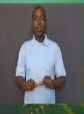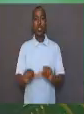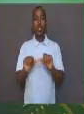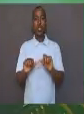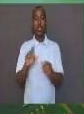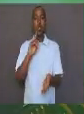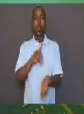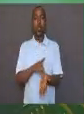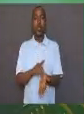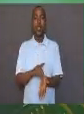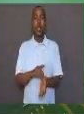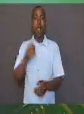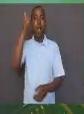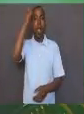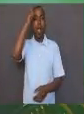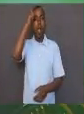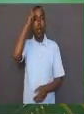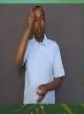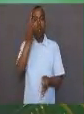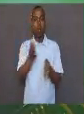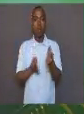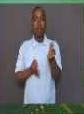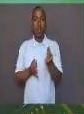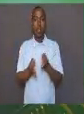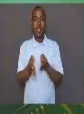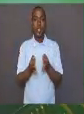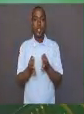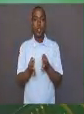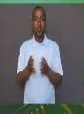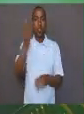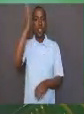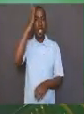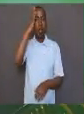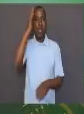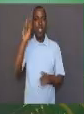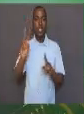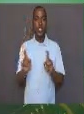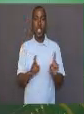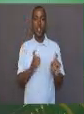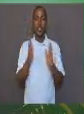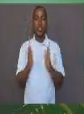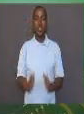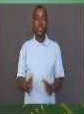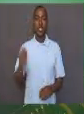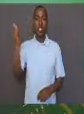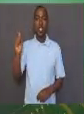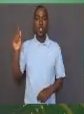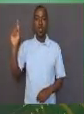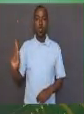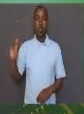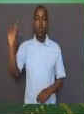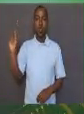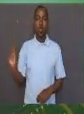Dr. Akiliu explained to fellow scientists that if endod berries